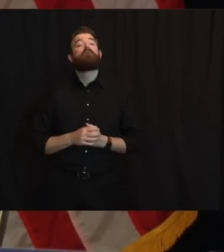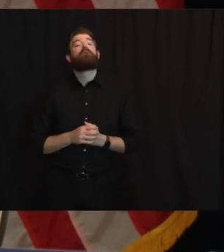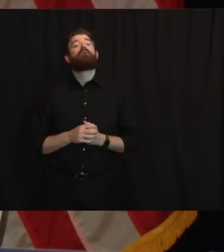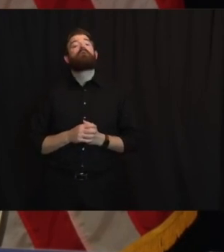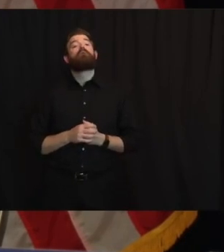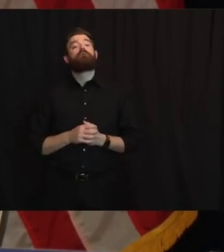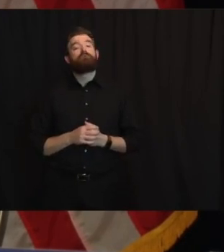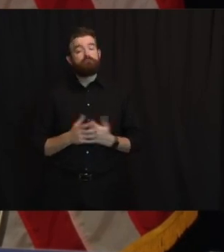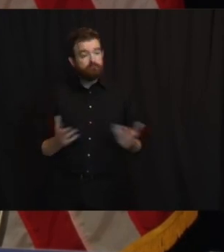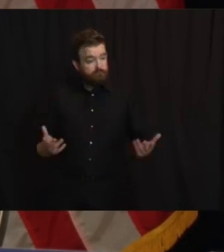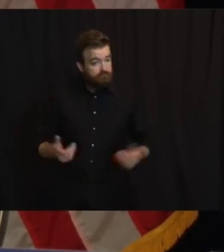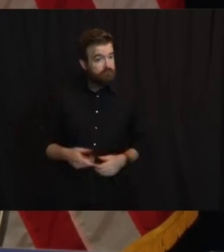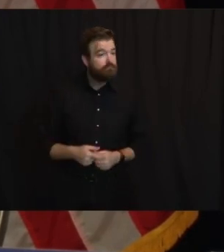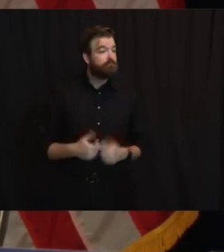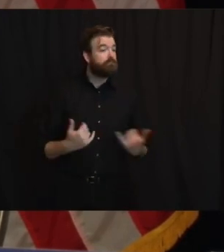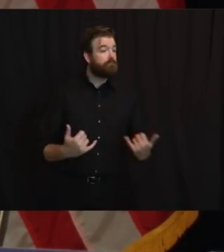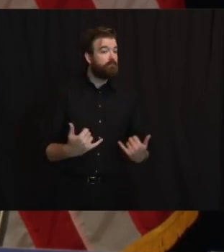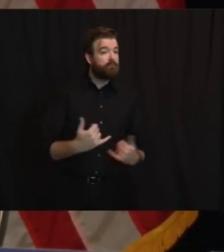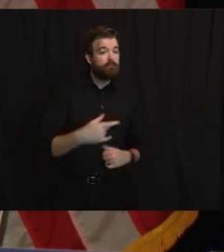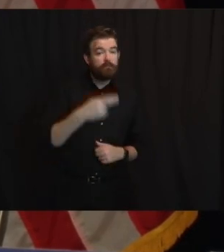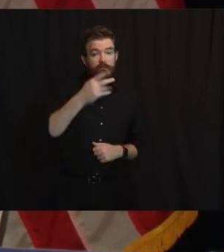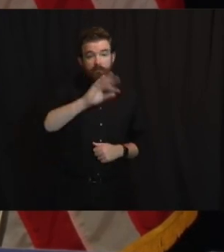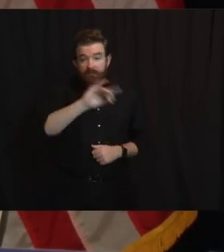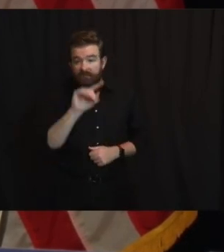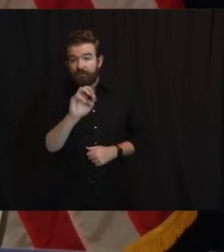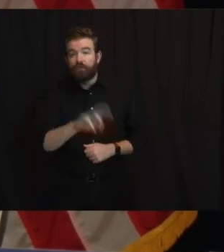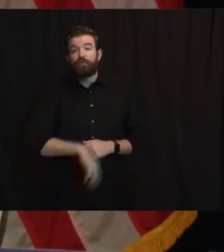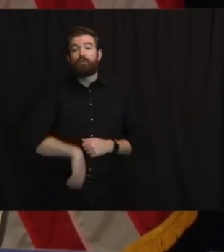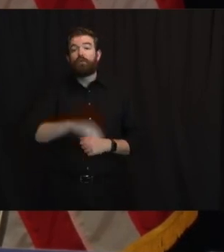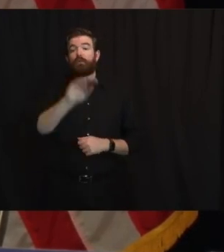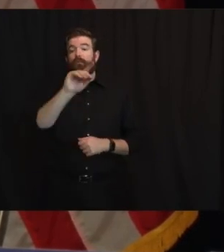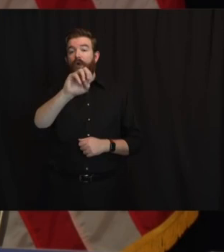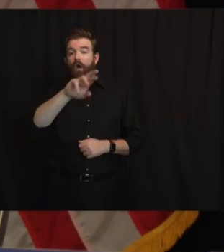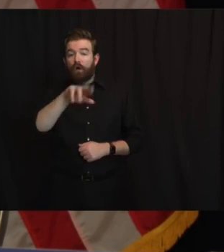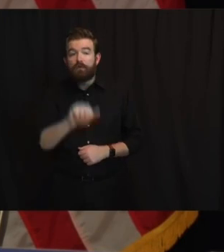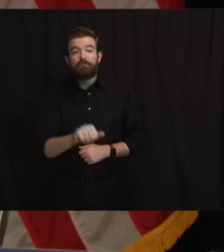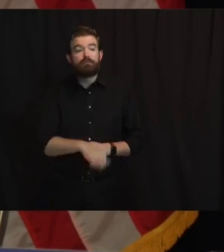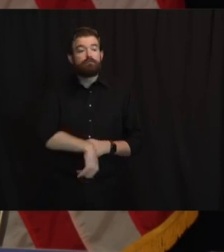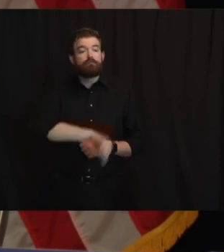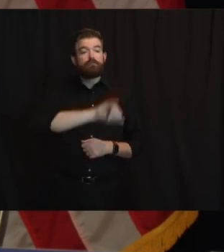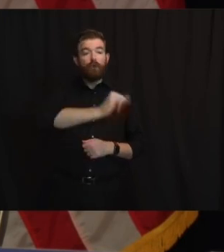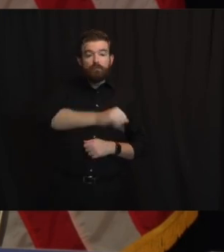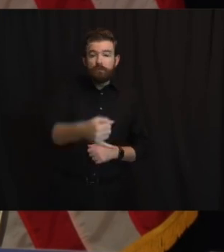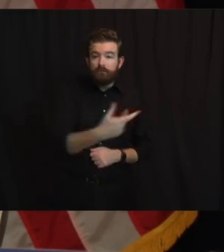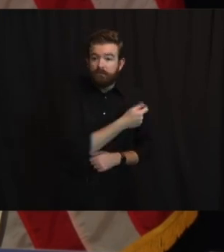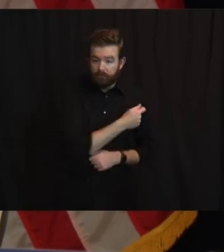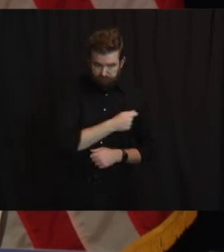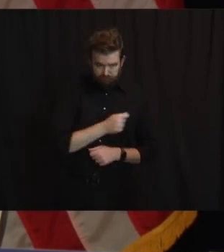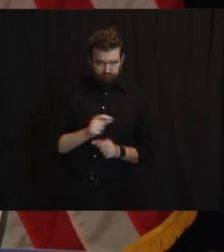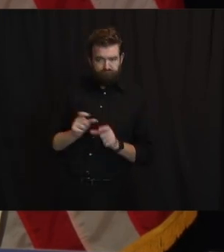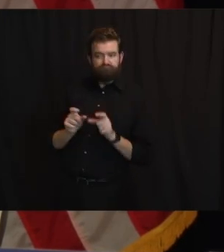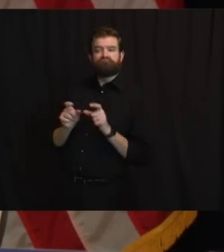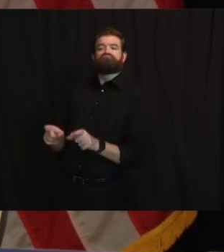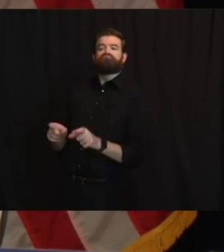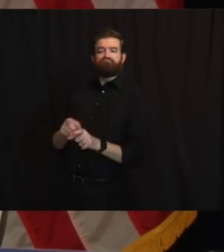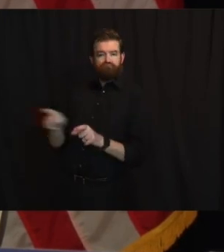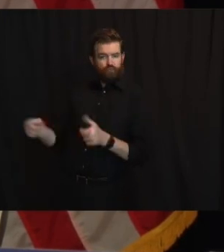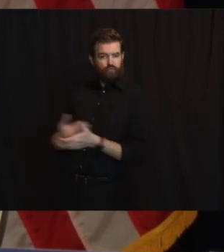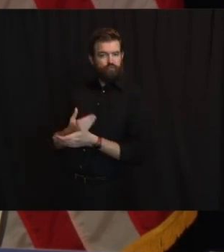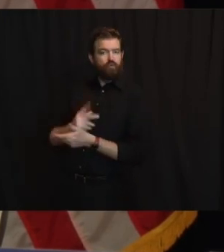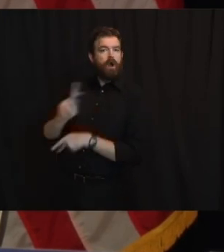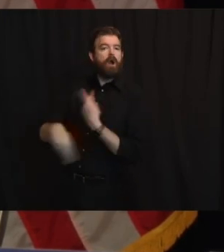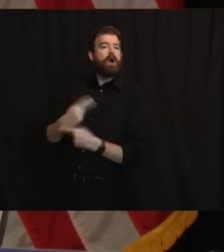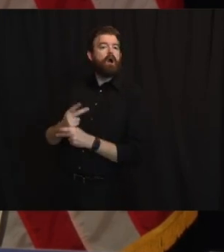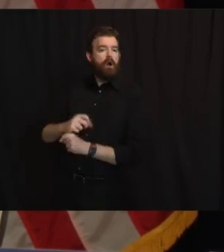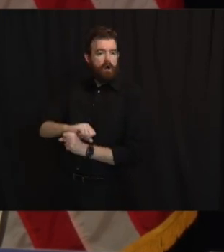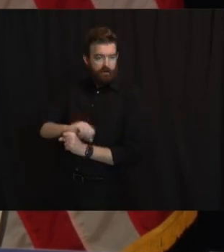here in the United States are effective against the variants. Particularly, we have a lot of evidence related to